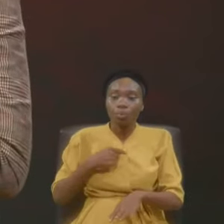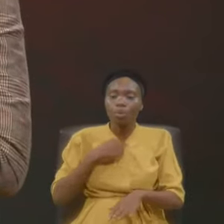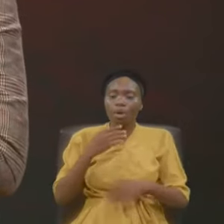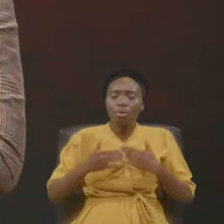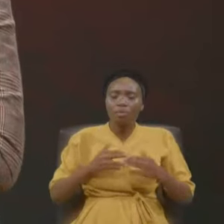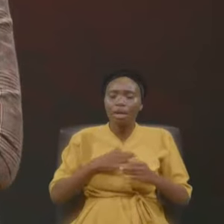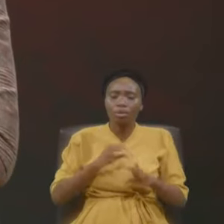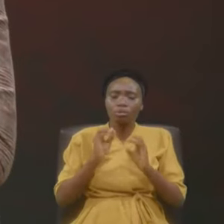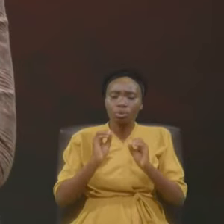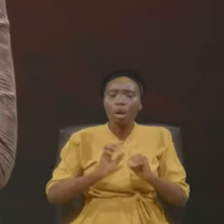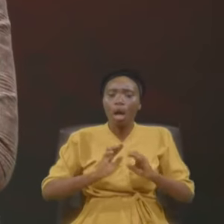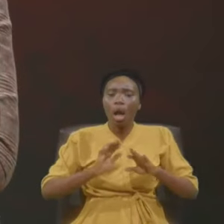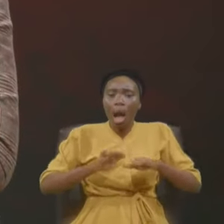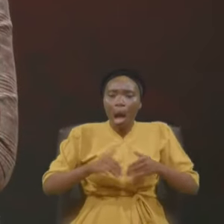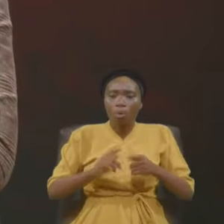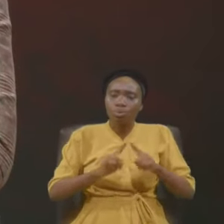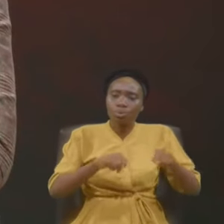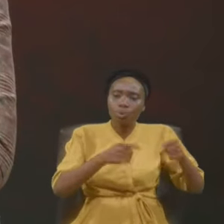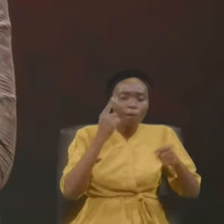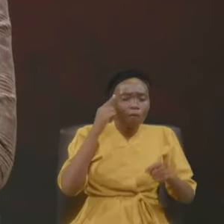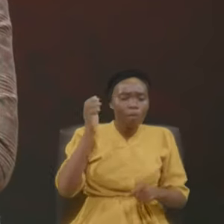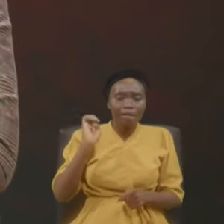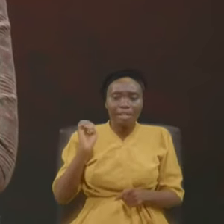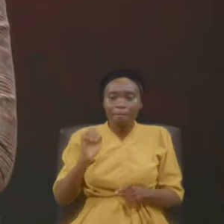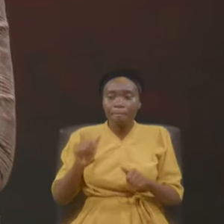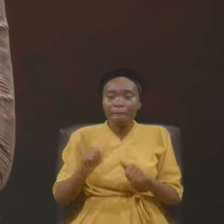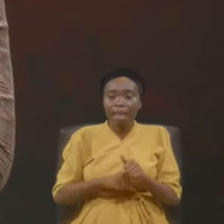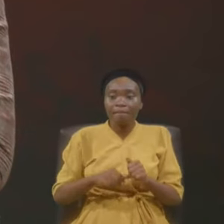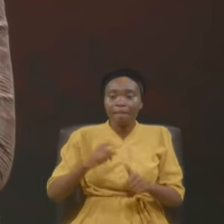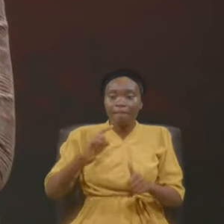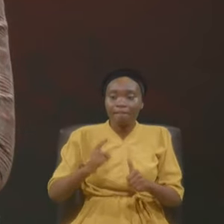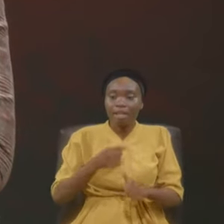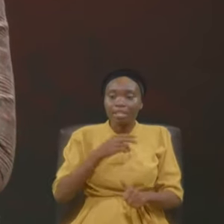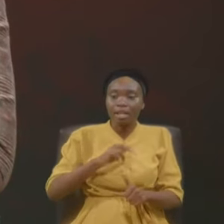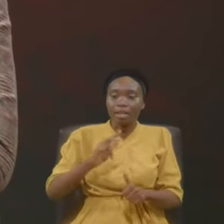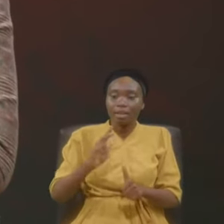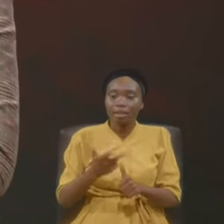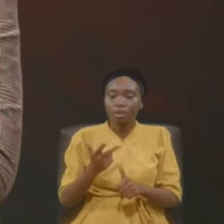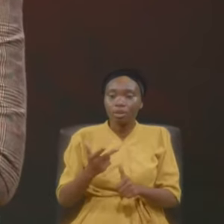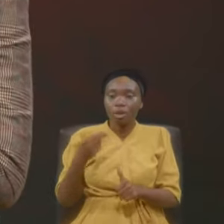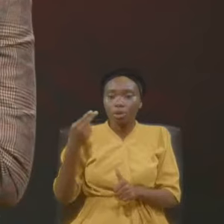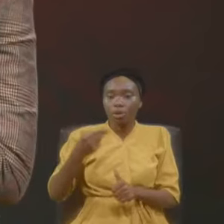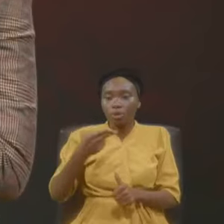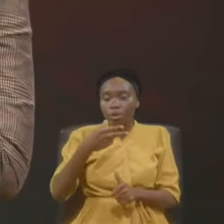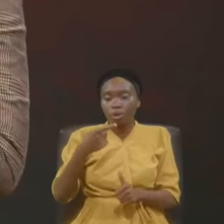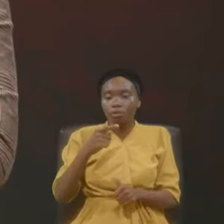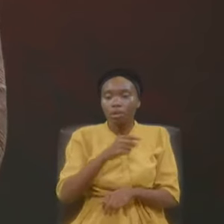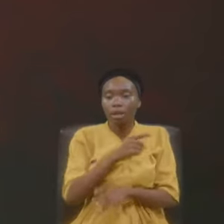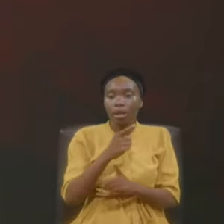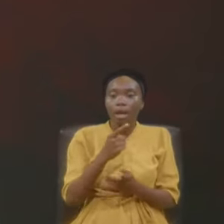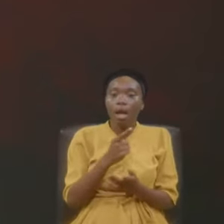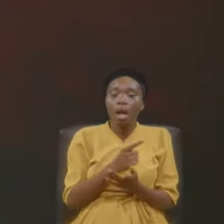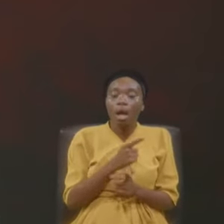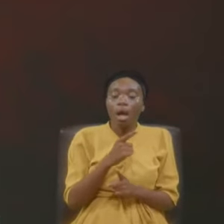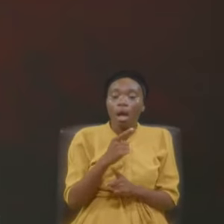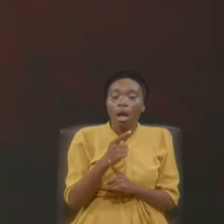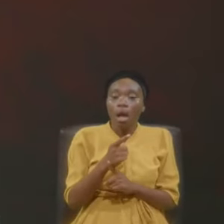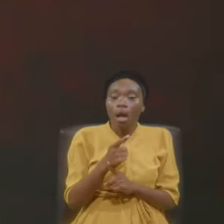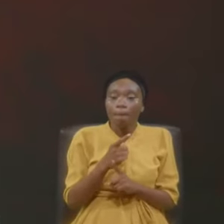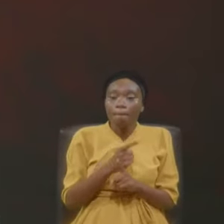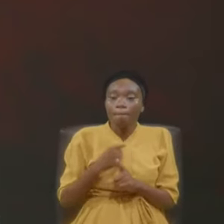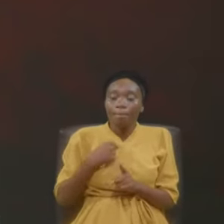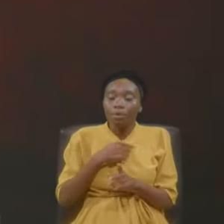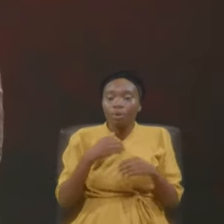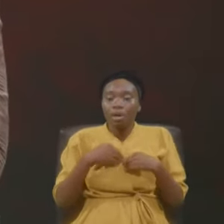out on evangelism. Every first and third Thursday of the month, we have the Supernatural Night of